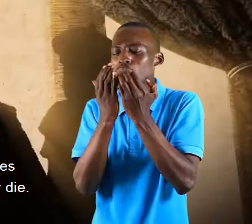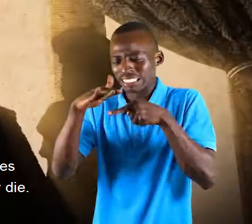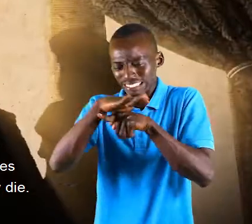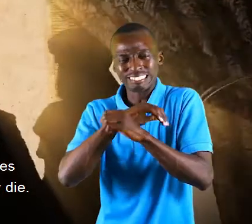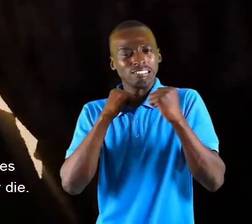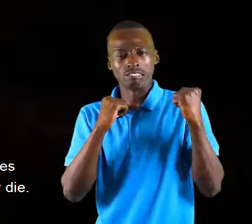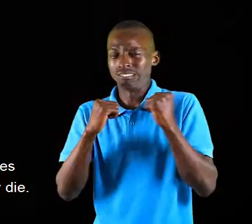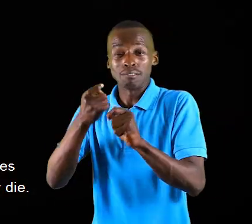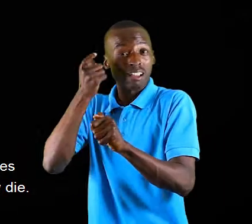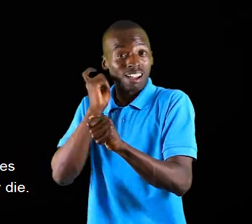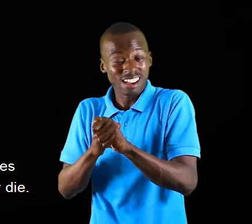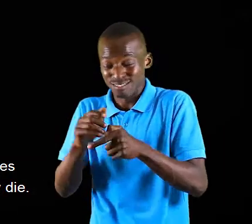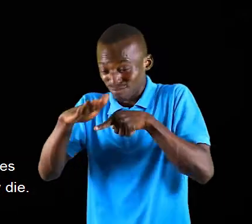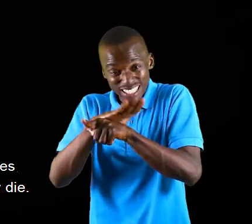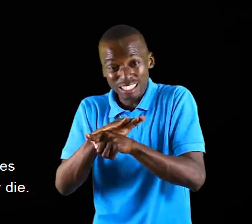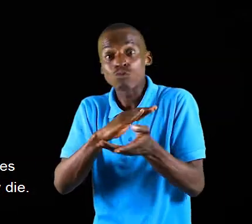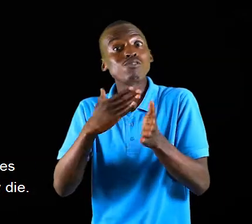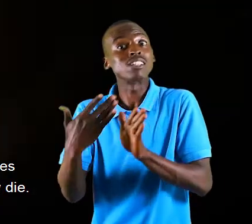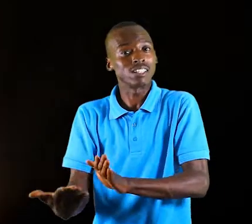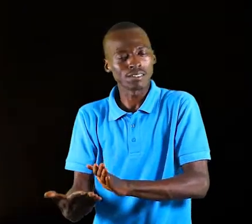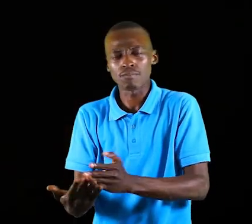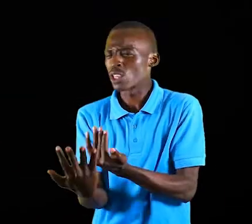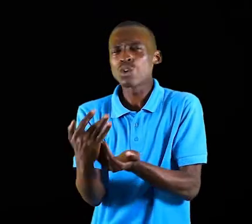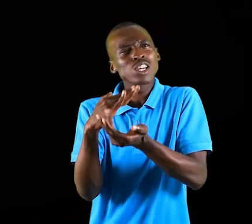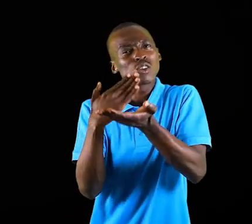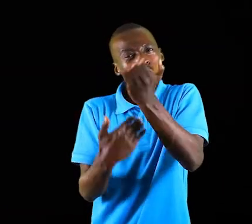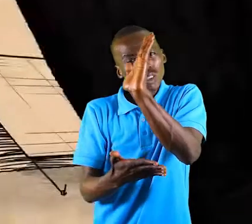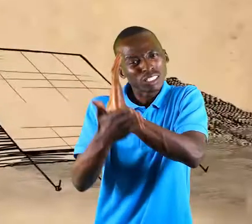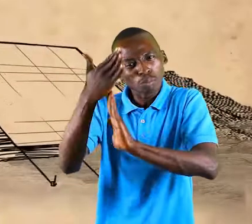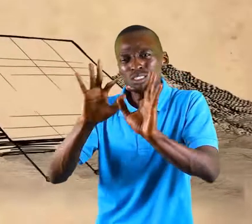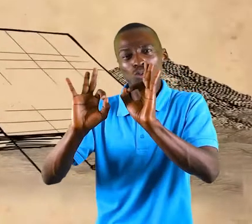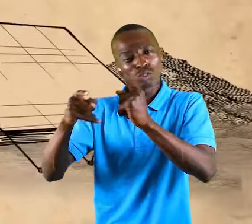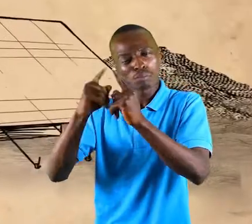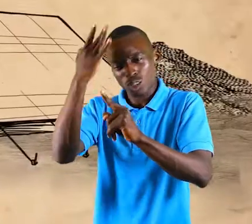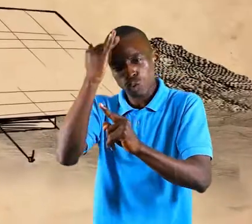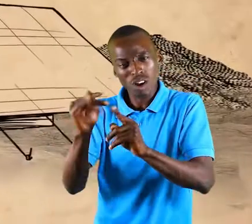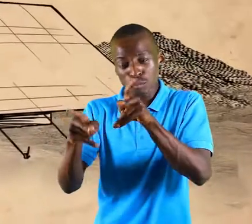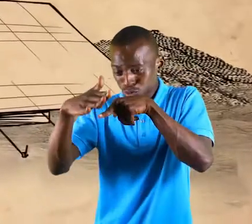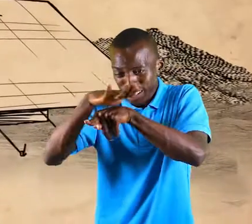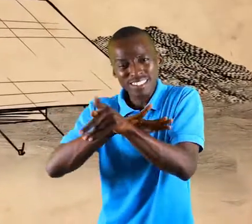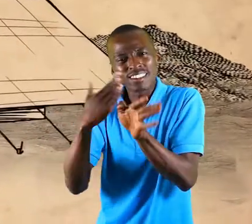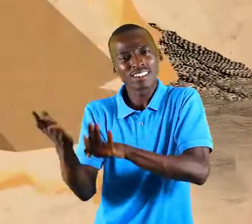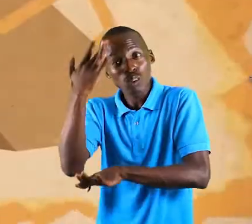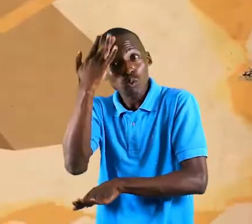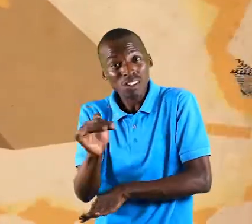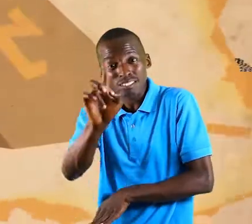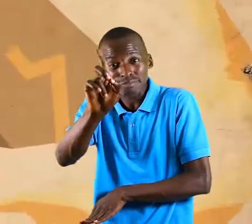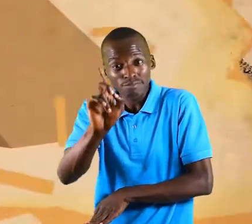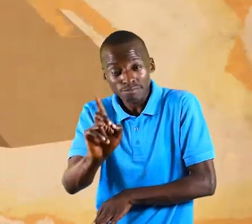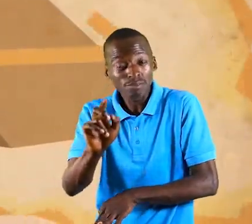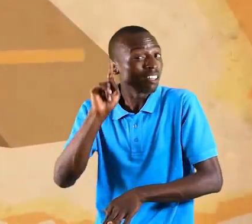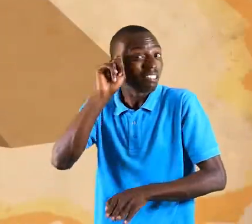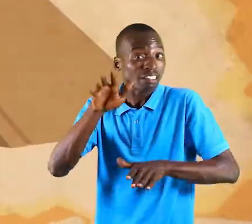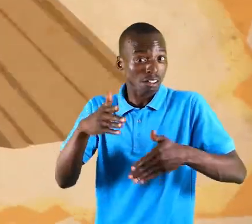and other priests who enter inappropriately, they die. Well, wait, if God's presence is good, how is it all of a sudden dangerous